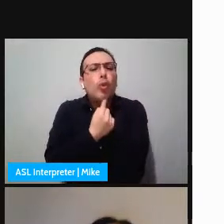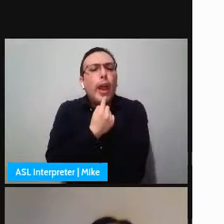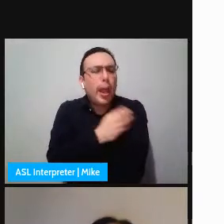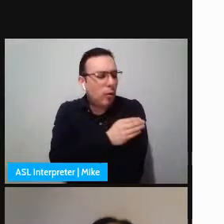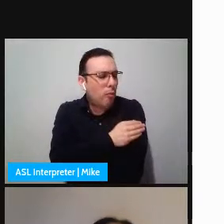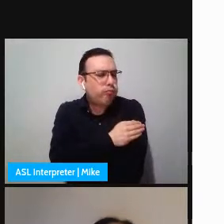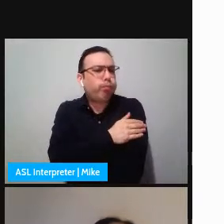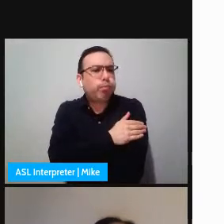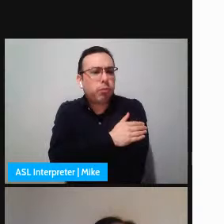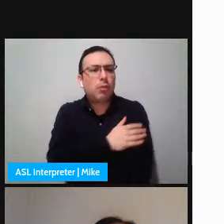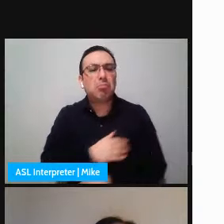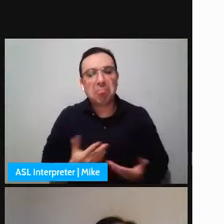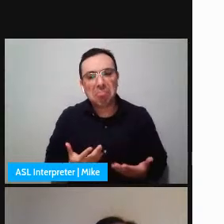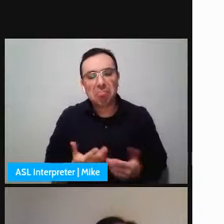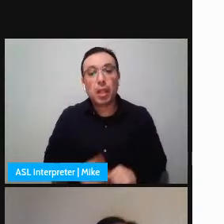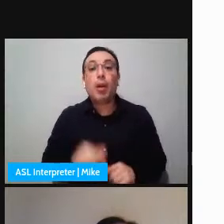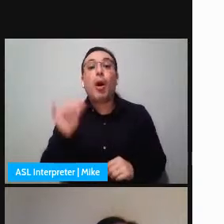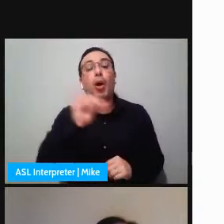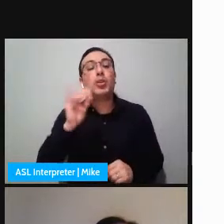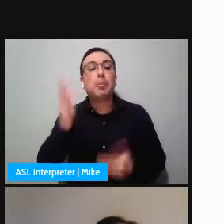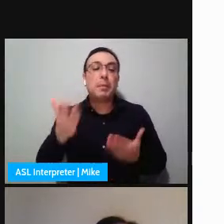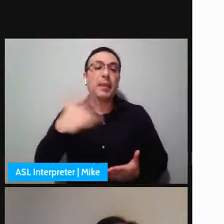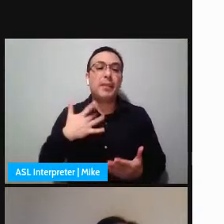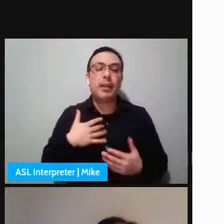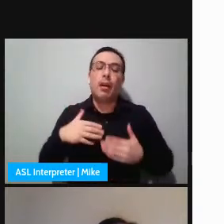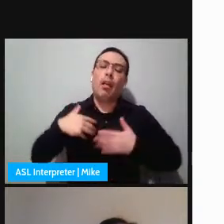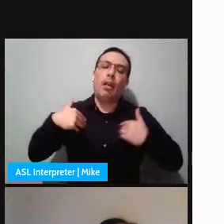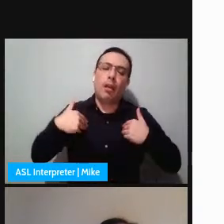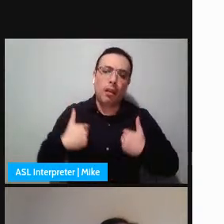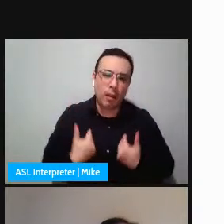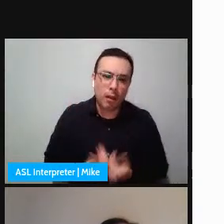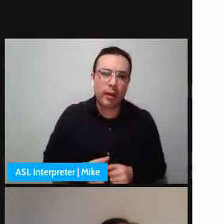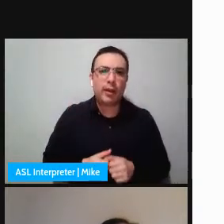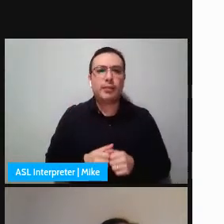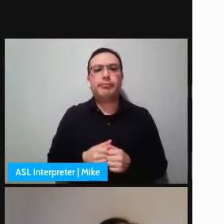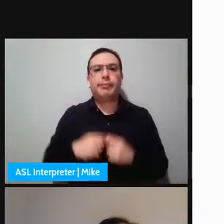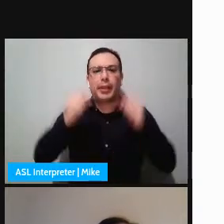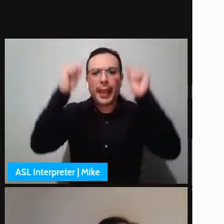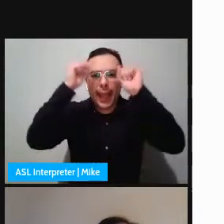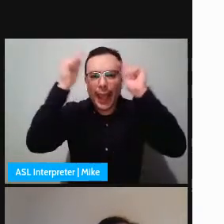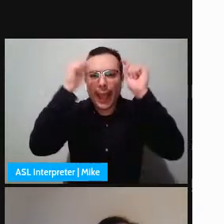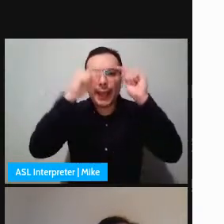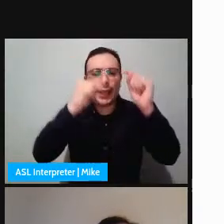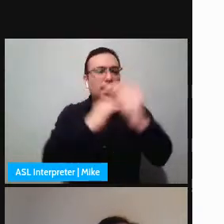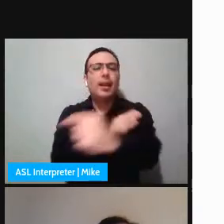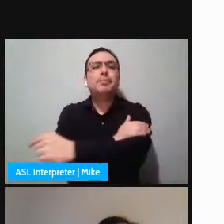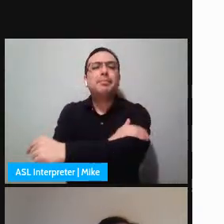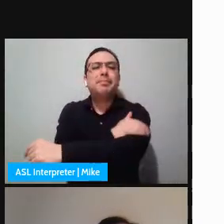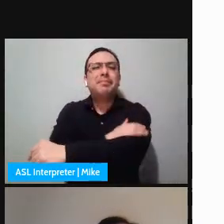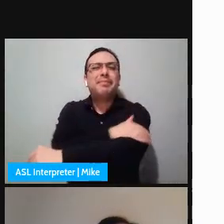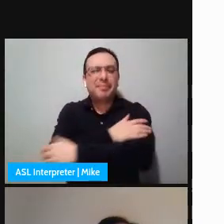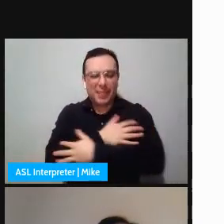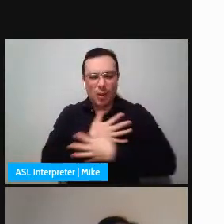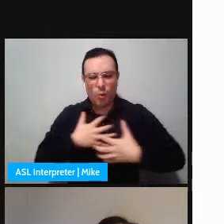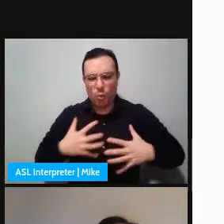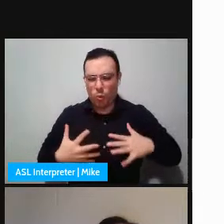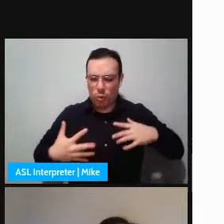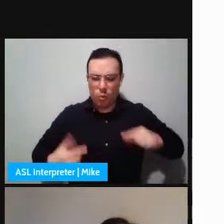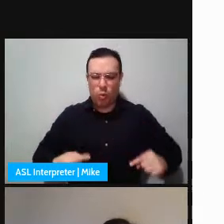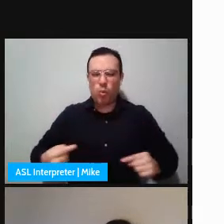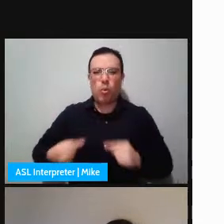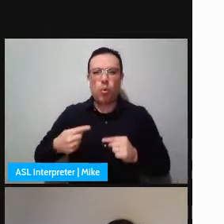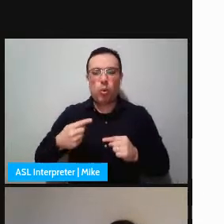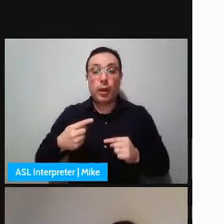other vaccines as well are fatigue, headache, muscle aches. These have been shown to all be worse after the